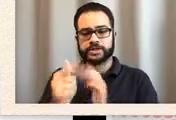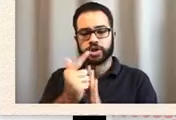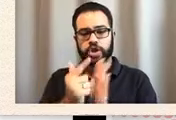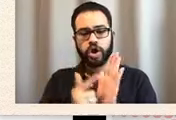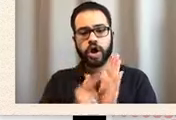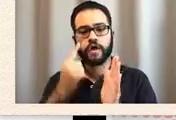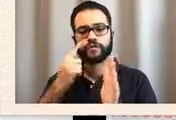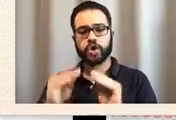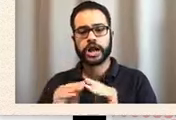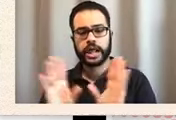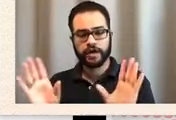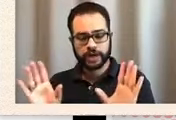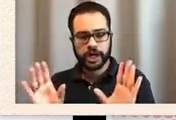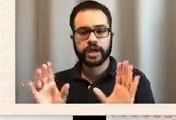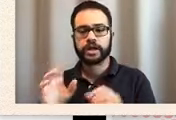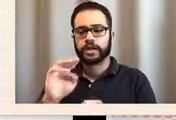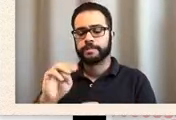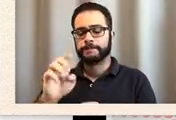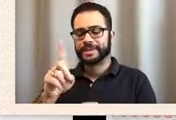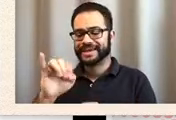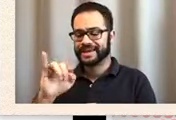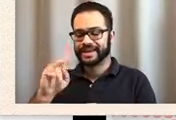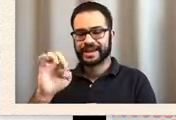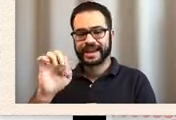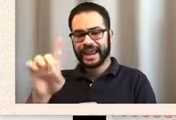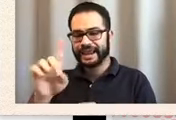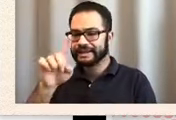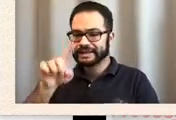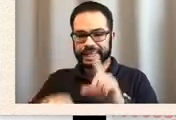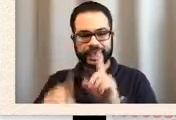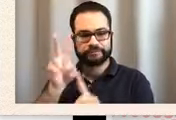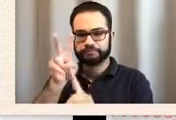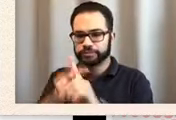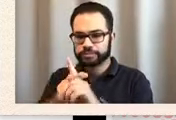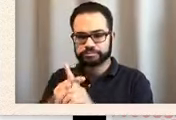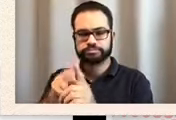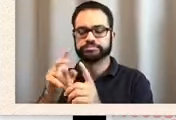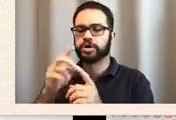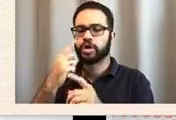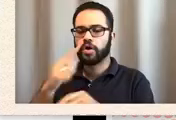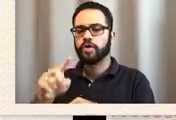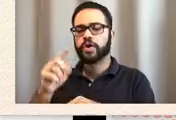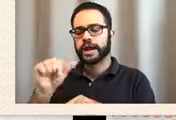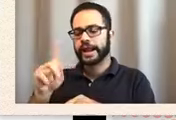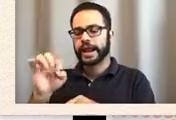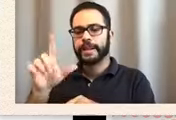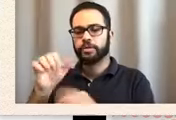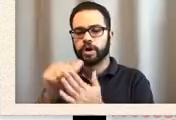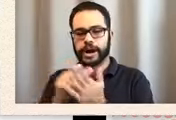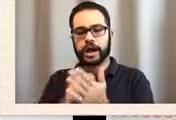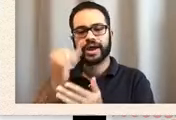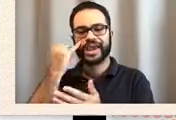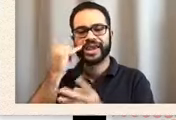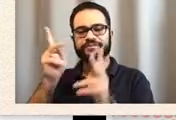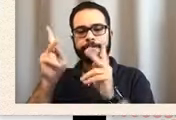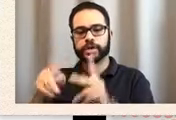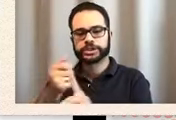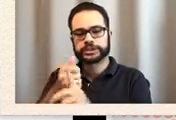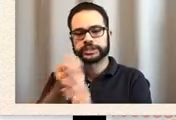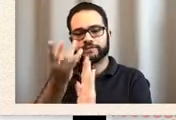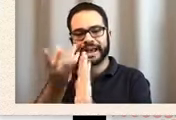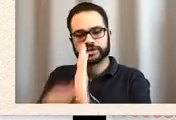clarify that Medicaid may not file a claim on an ABLE account if a beneficiary passes away. So that's not true in every